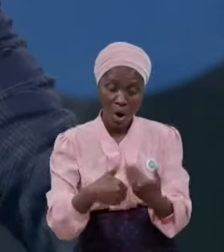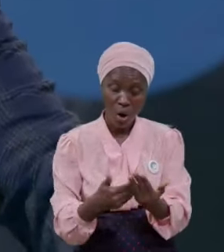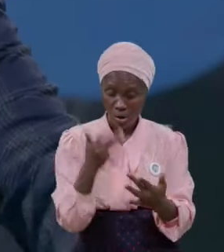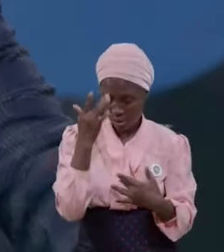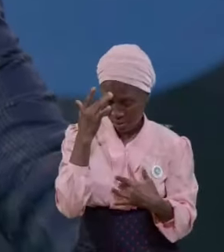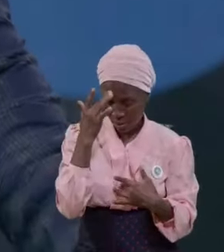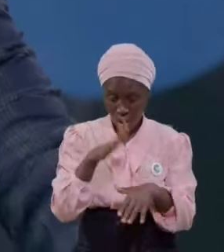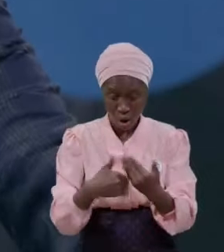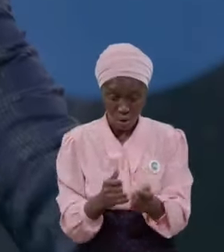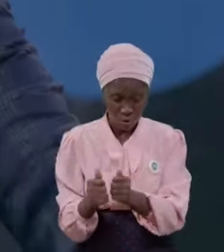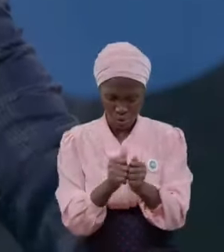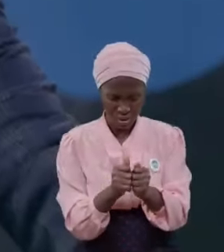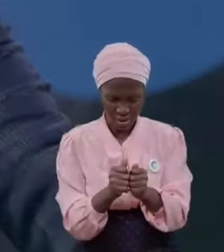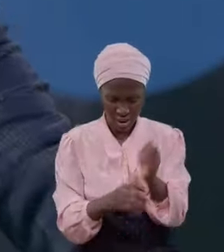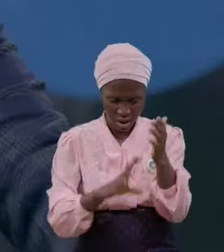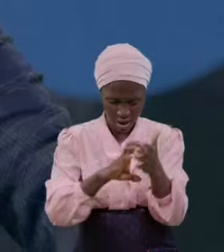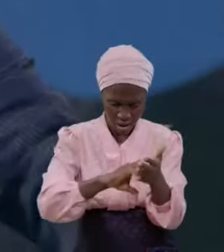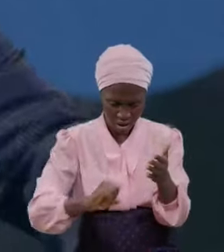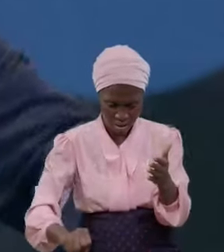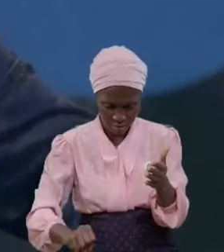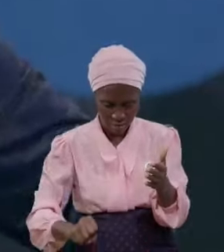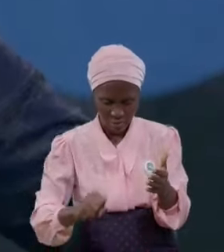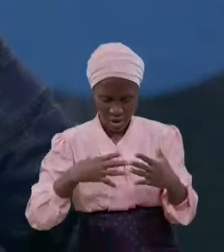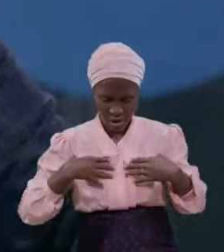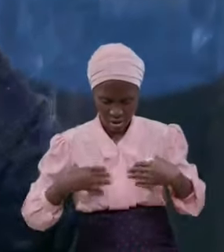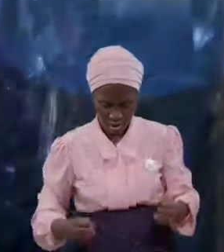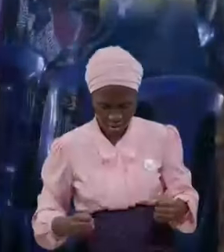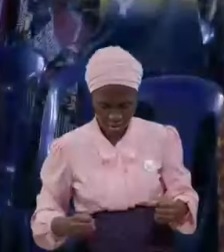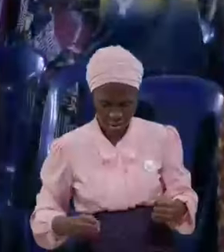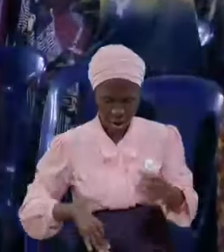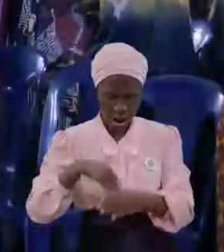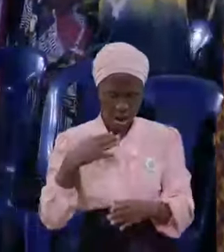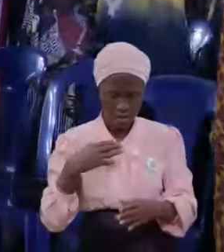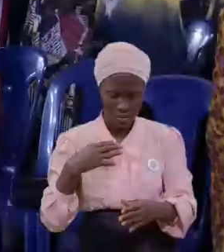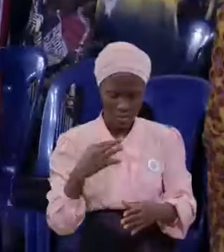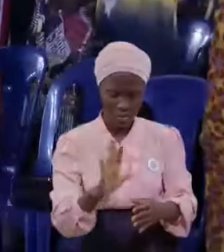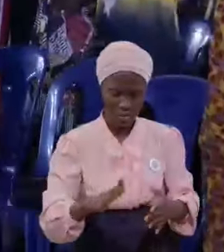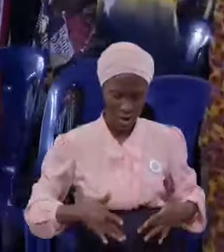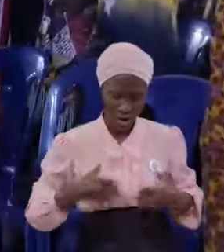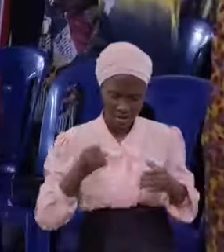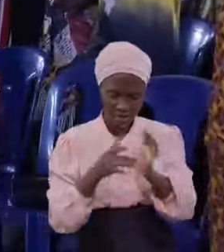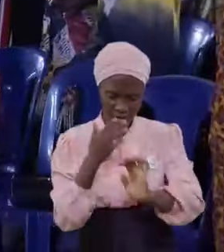and healed out of your life in Jesus' name.